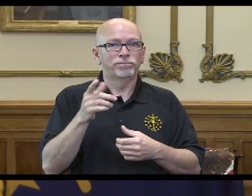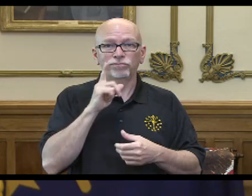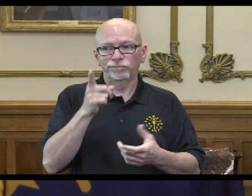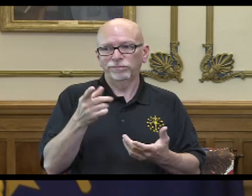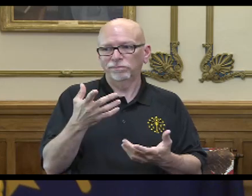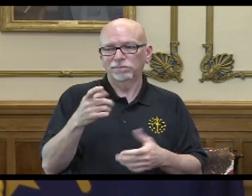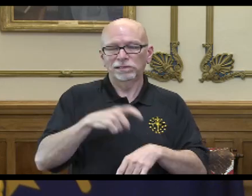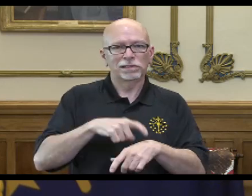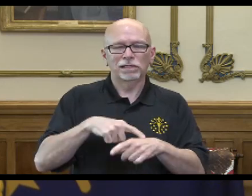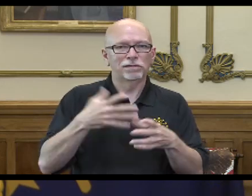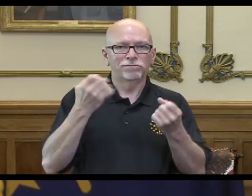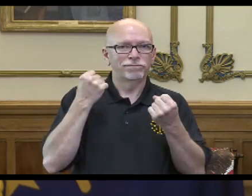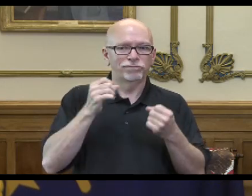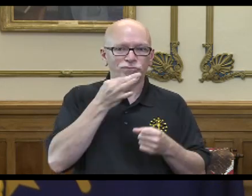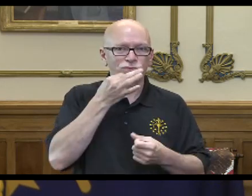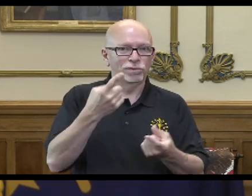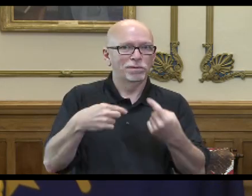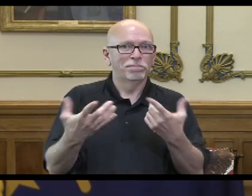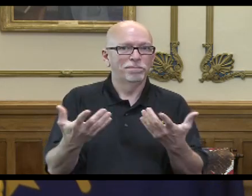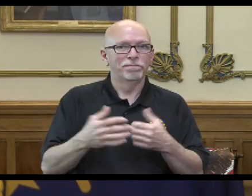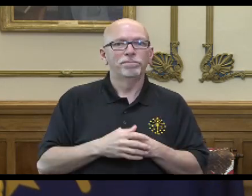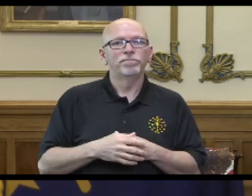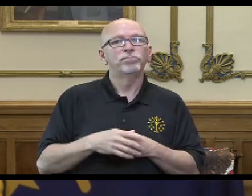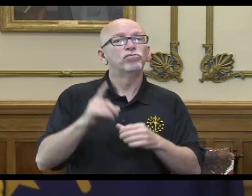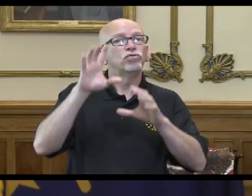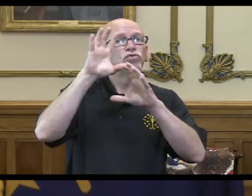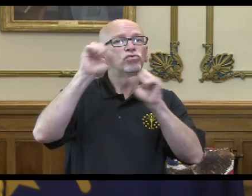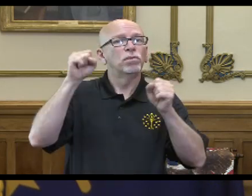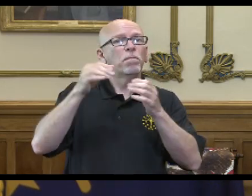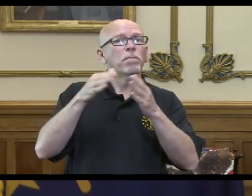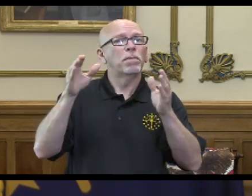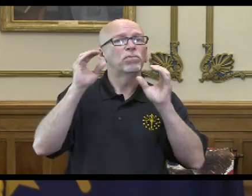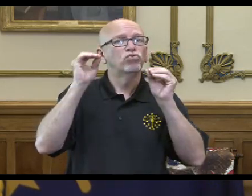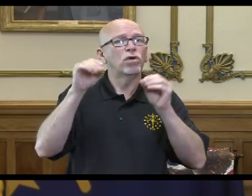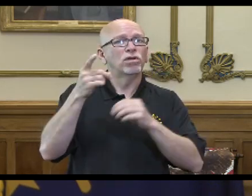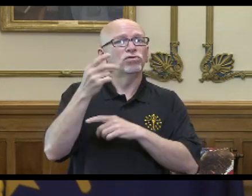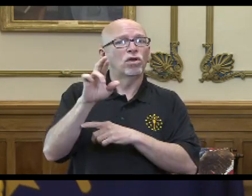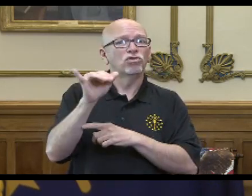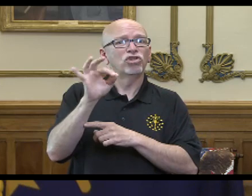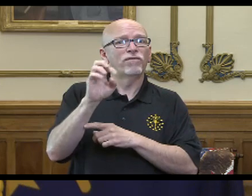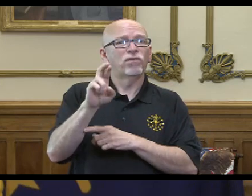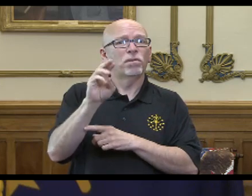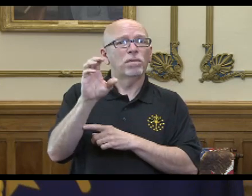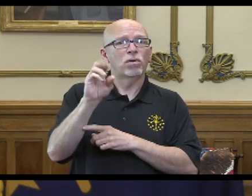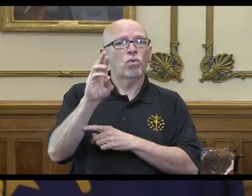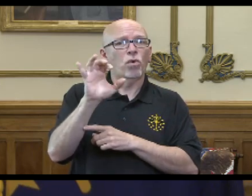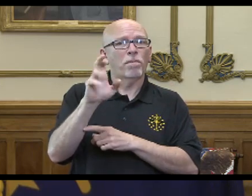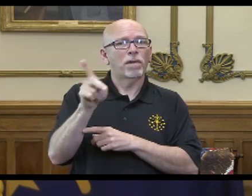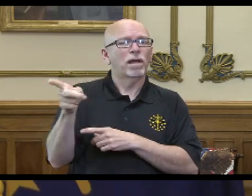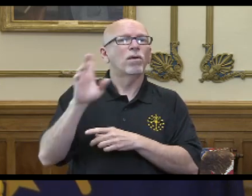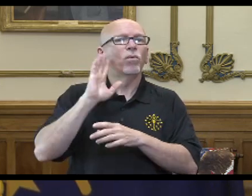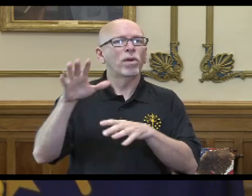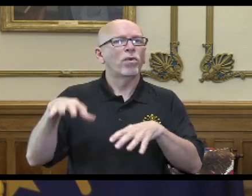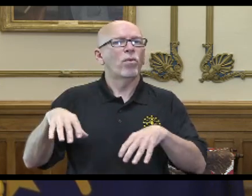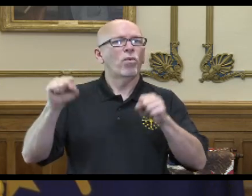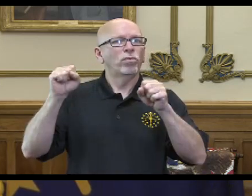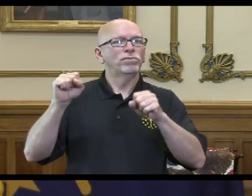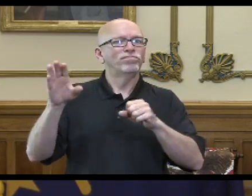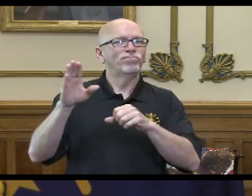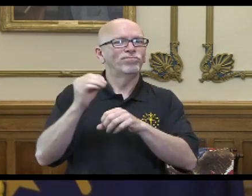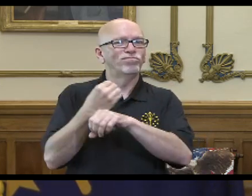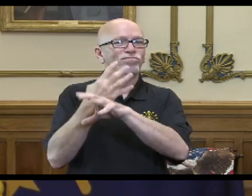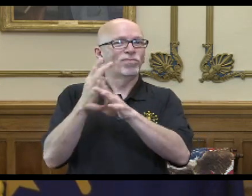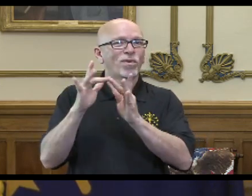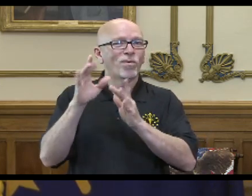corner. And the Superintendent of Public Instruction, Dr. Jennifer McCormick, will be hosting a webinar, as